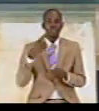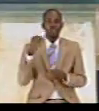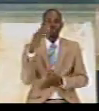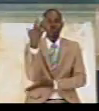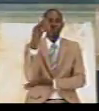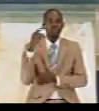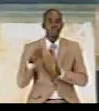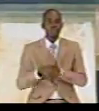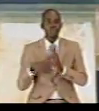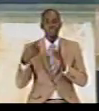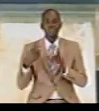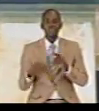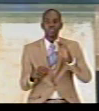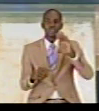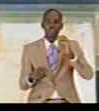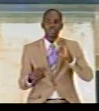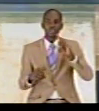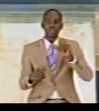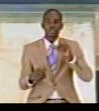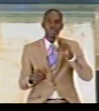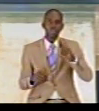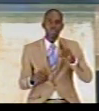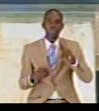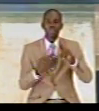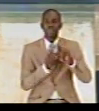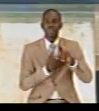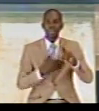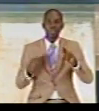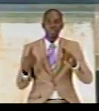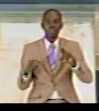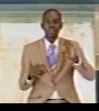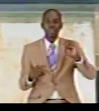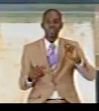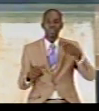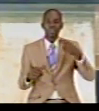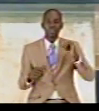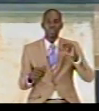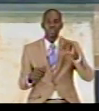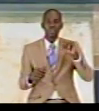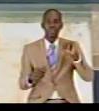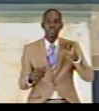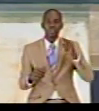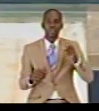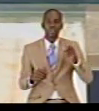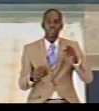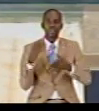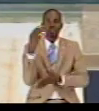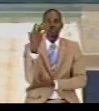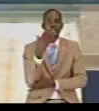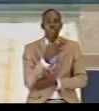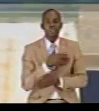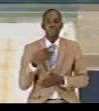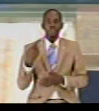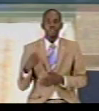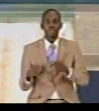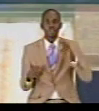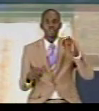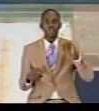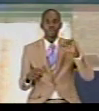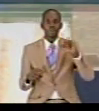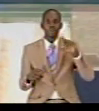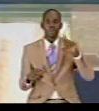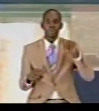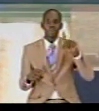cedar and shita tree and the myrtle and the oil tree. I